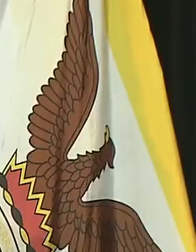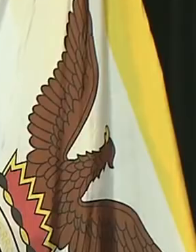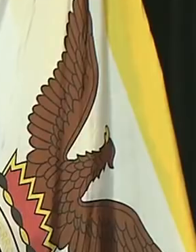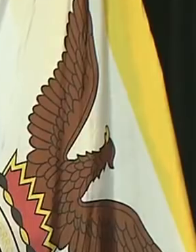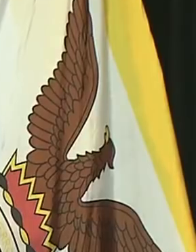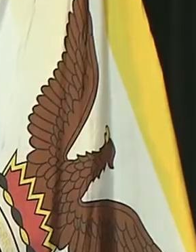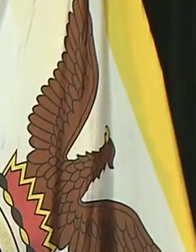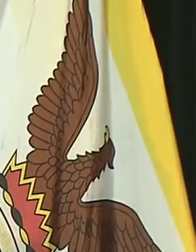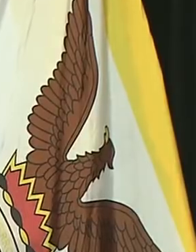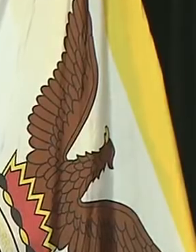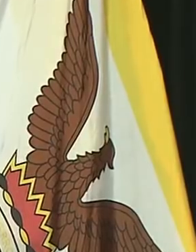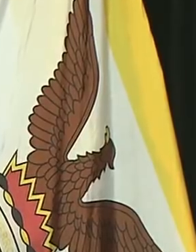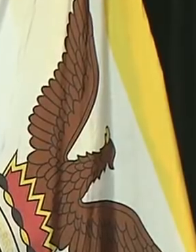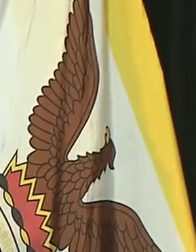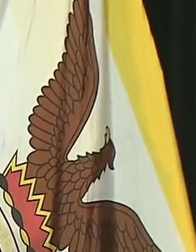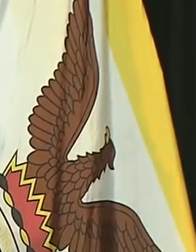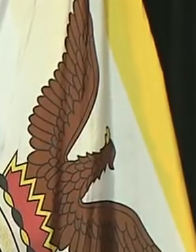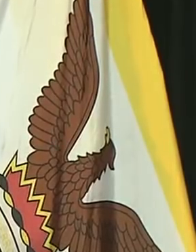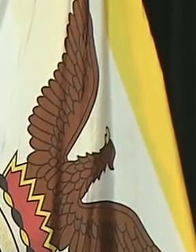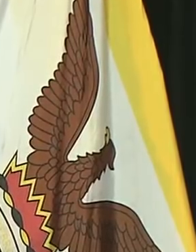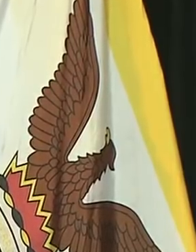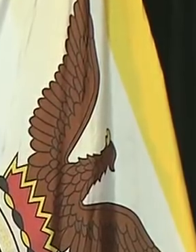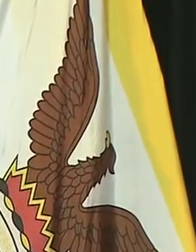We'll deal with that next time.